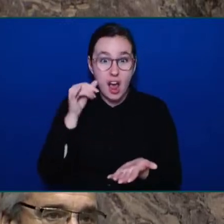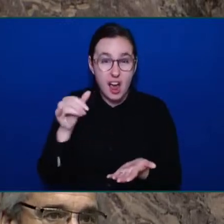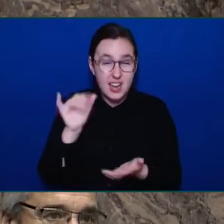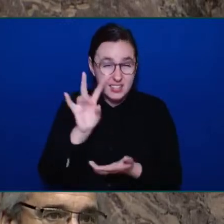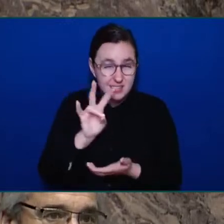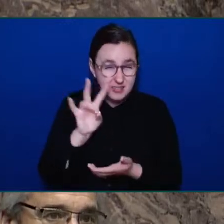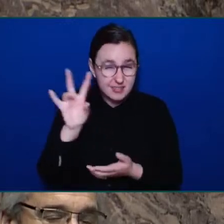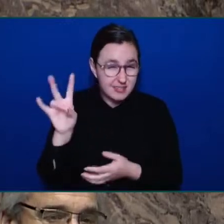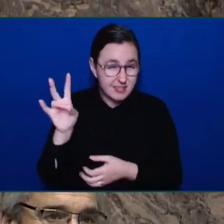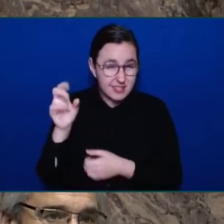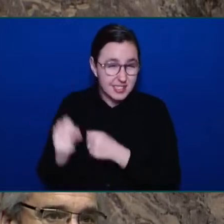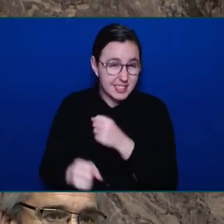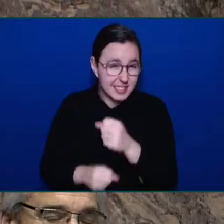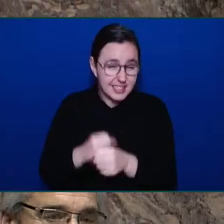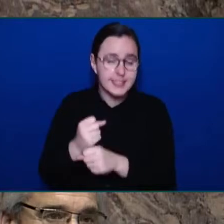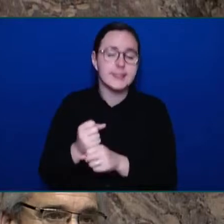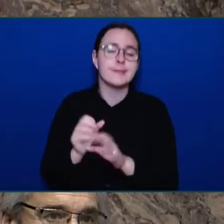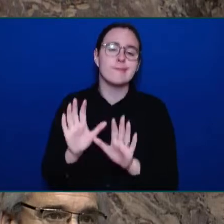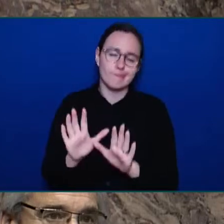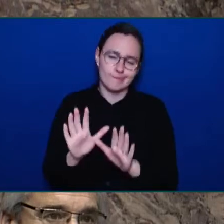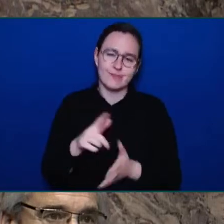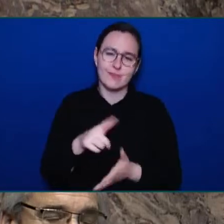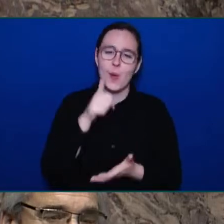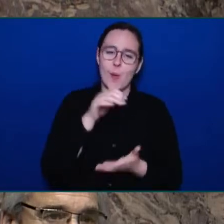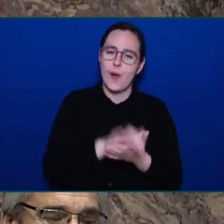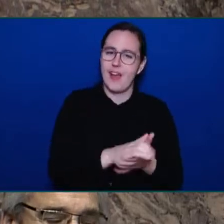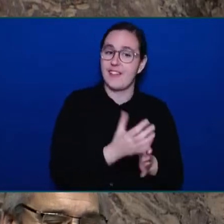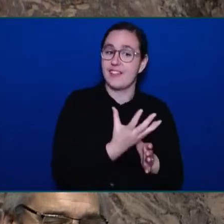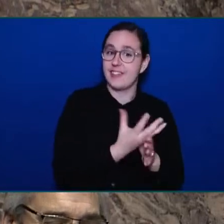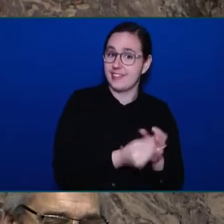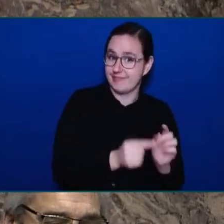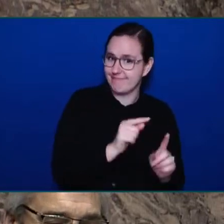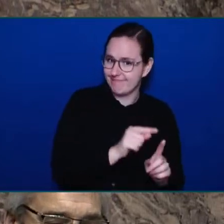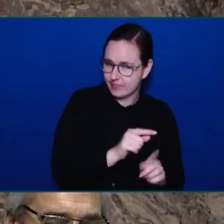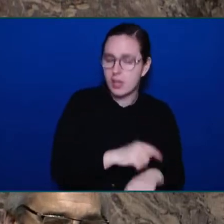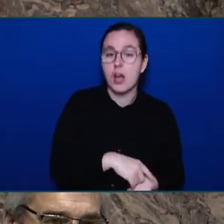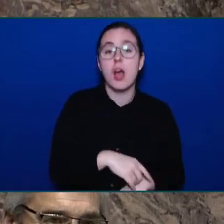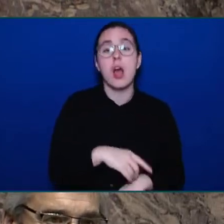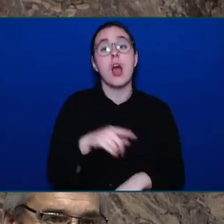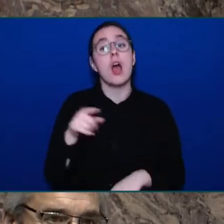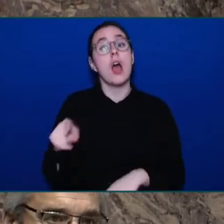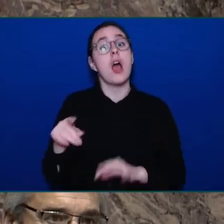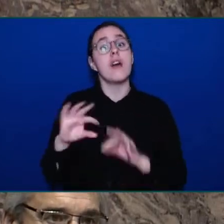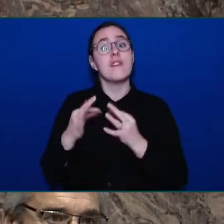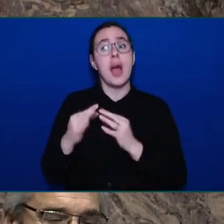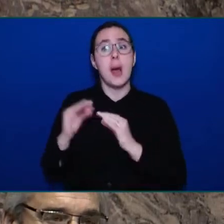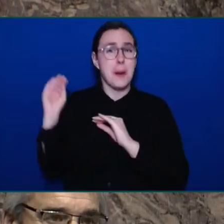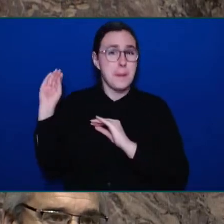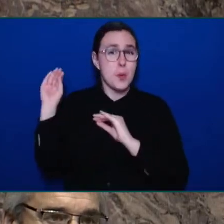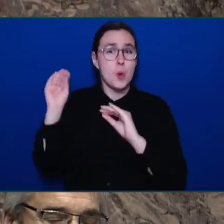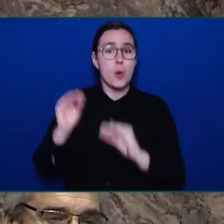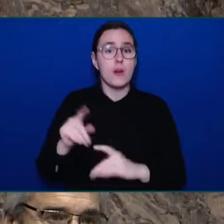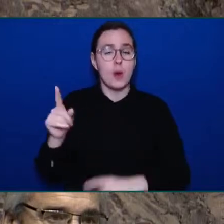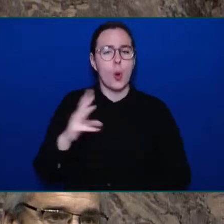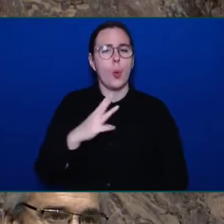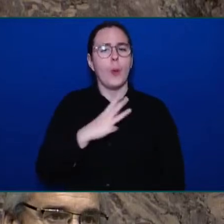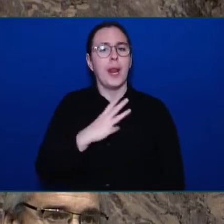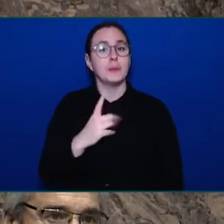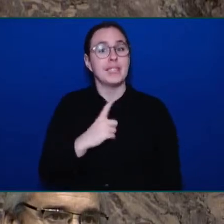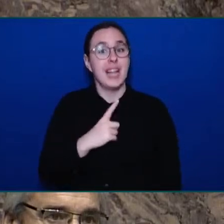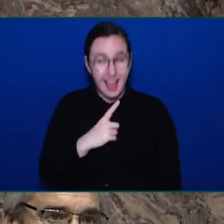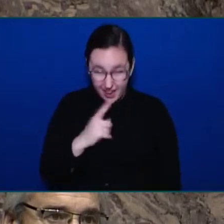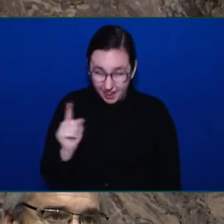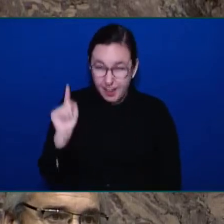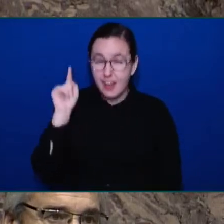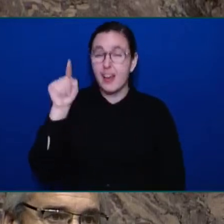their family to Williams Lake, where they took on many businesses, including relocating houses, churches, and other buildings, along with owning the